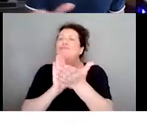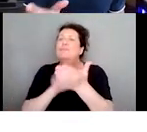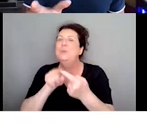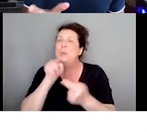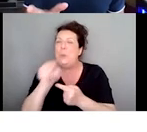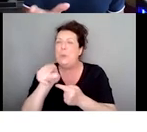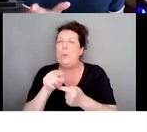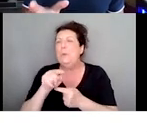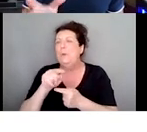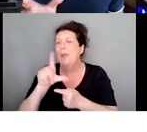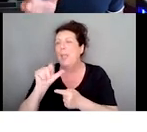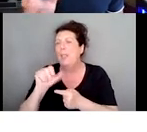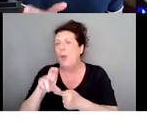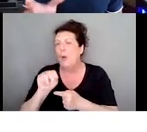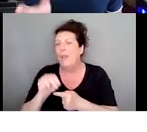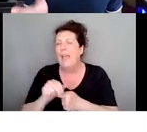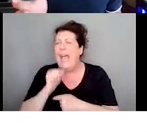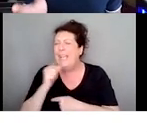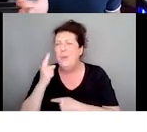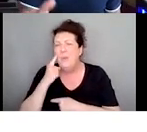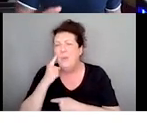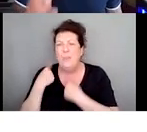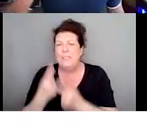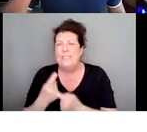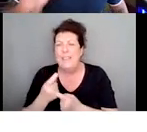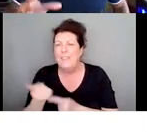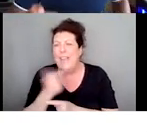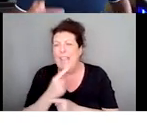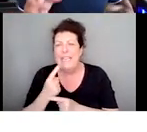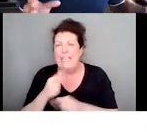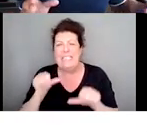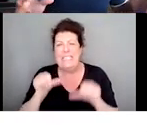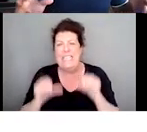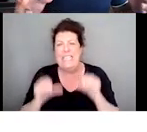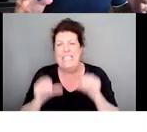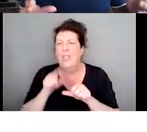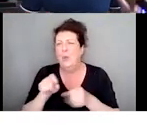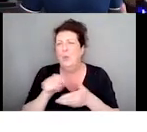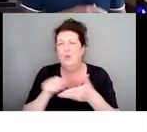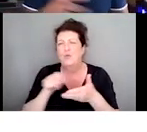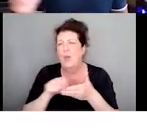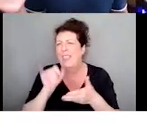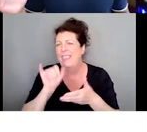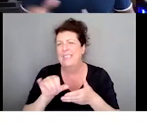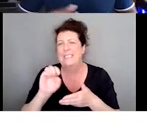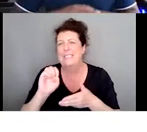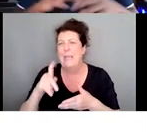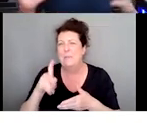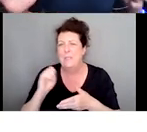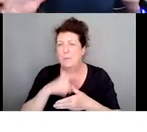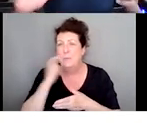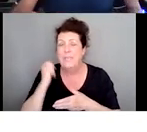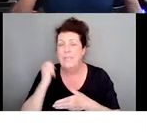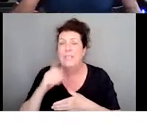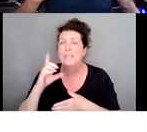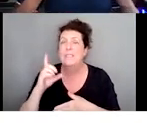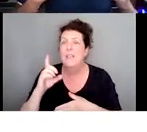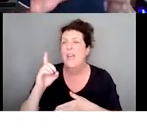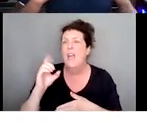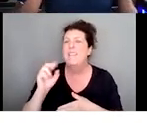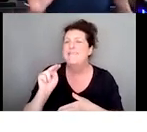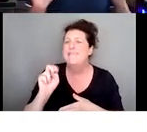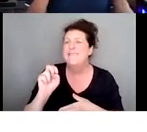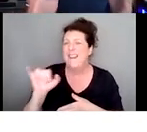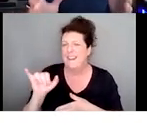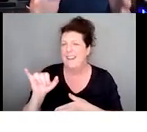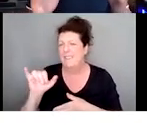I don't think there was ever any, any thought of who would write this episode because Donnie had this amazing ability to all throughout the series every day, like look